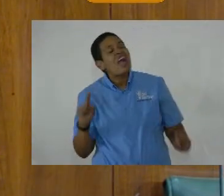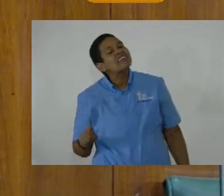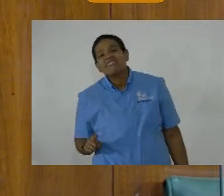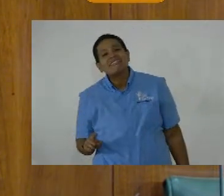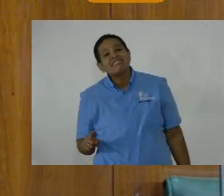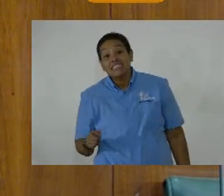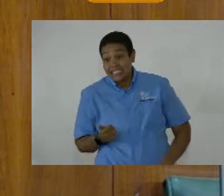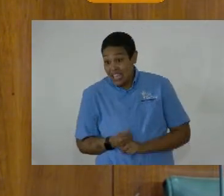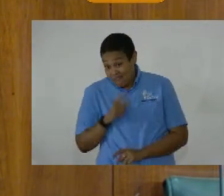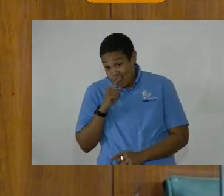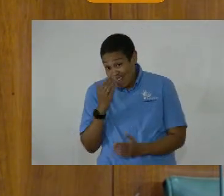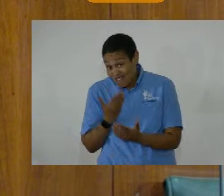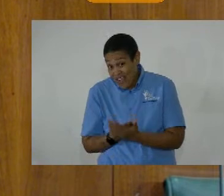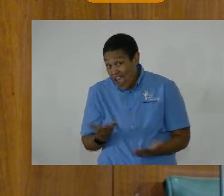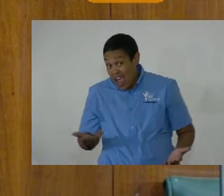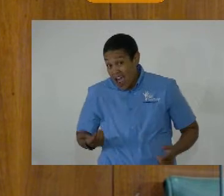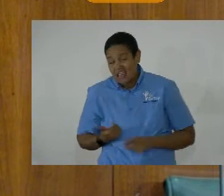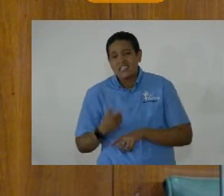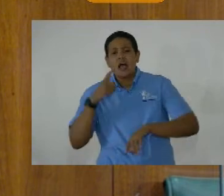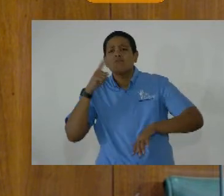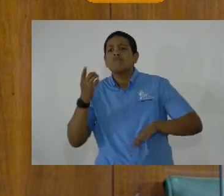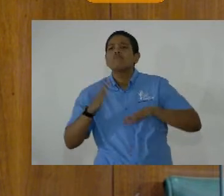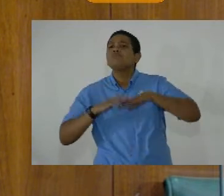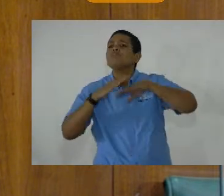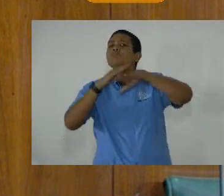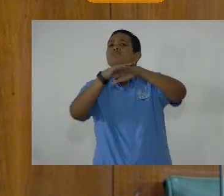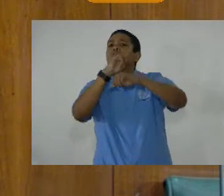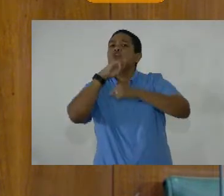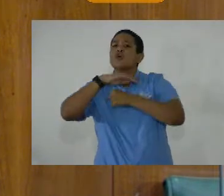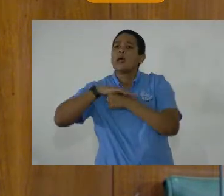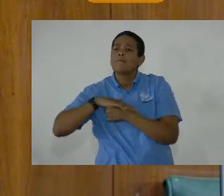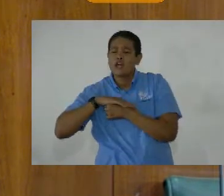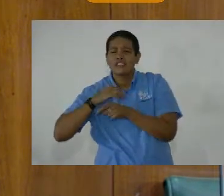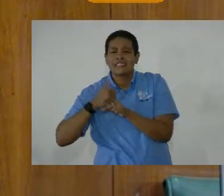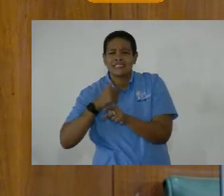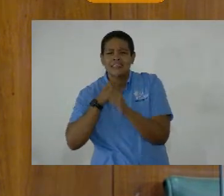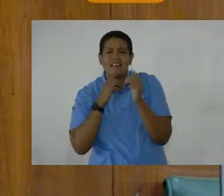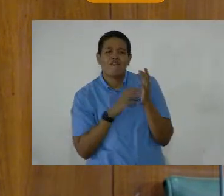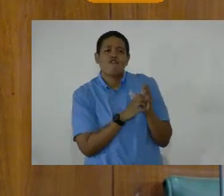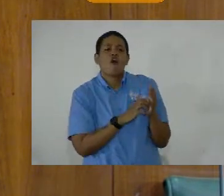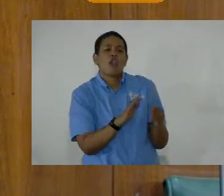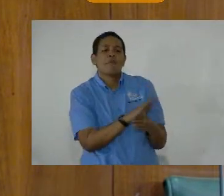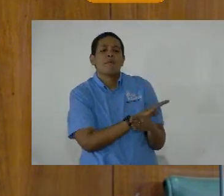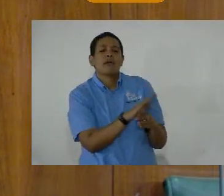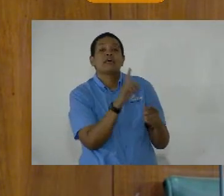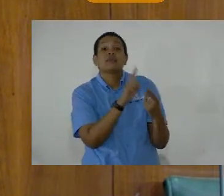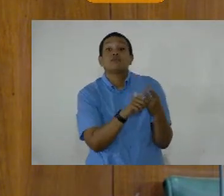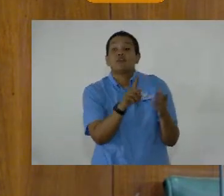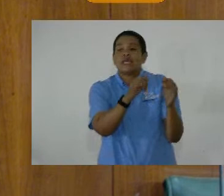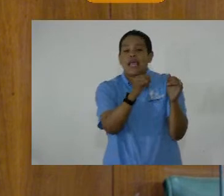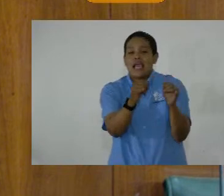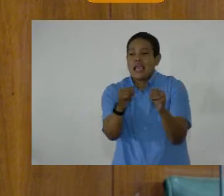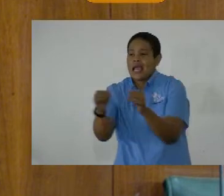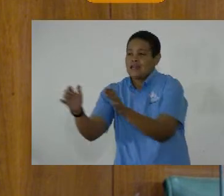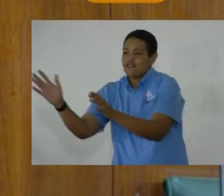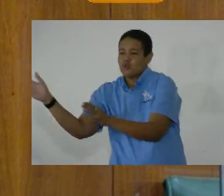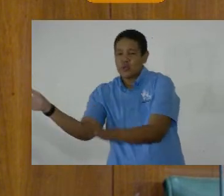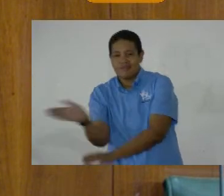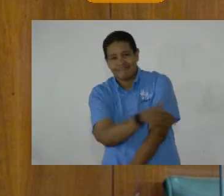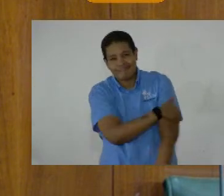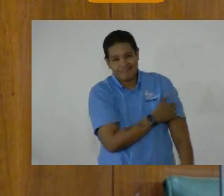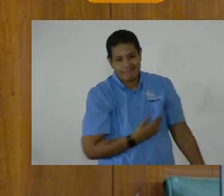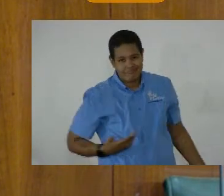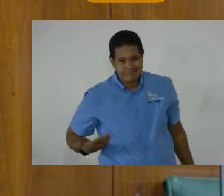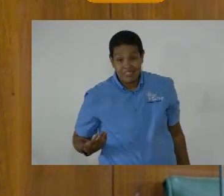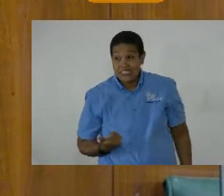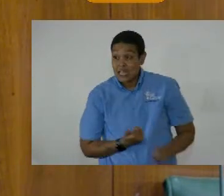will in fact increase pressure on the vulnerable businesses and individuals.